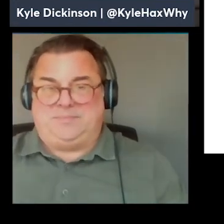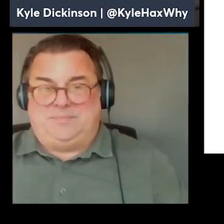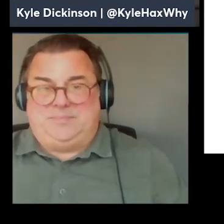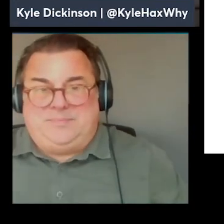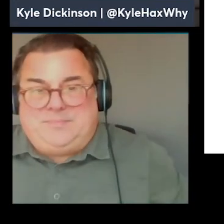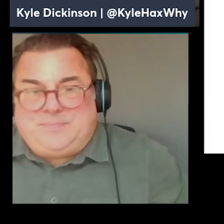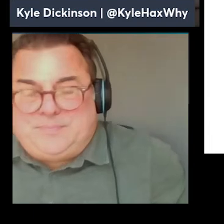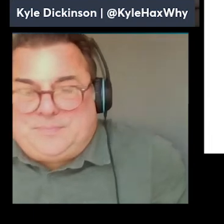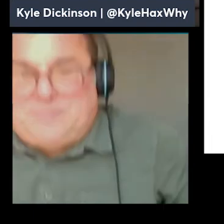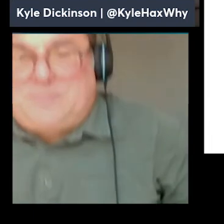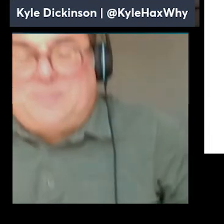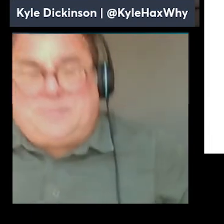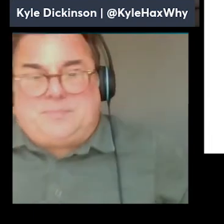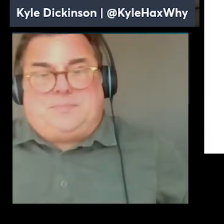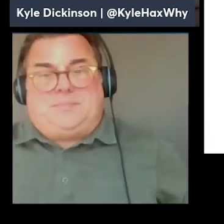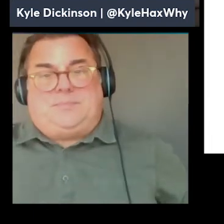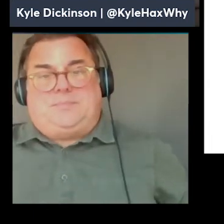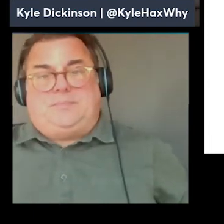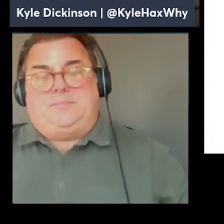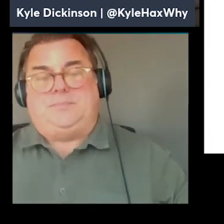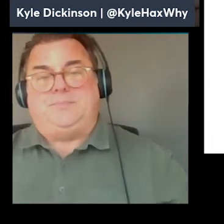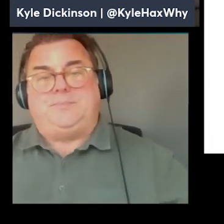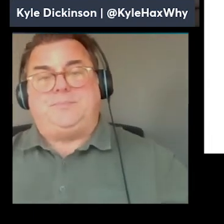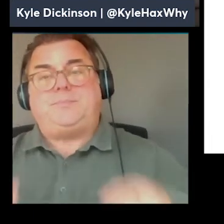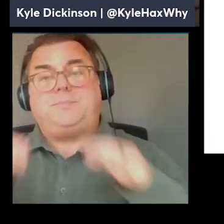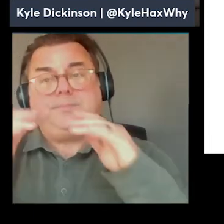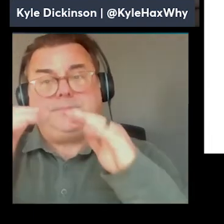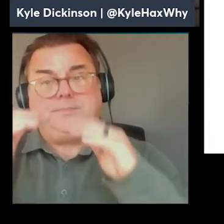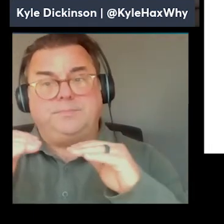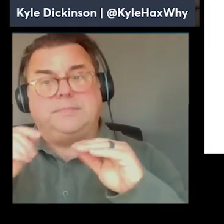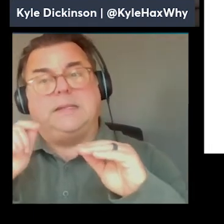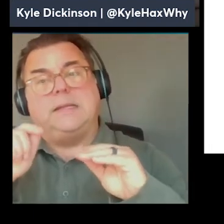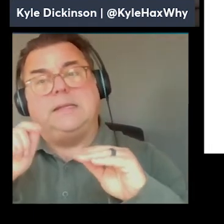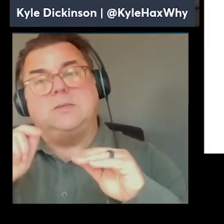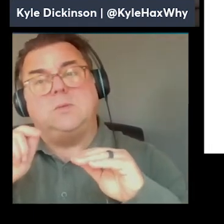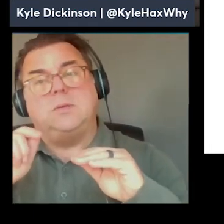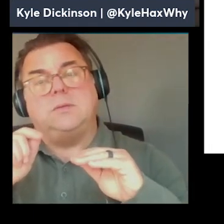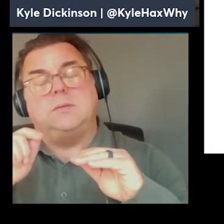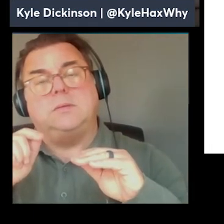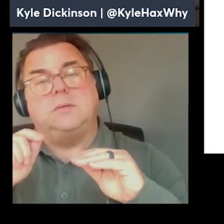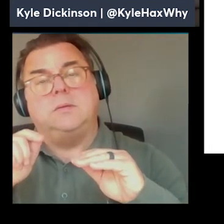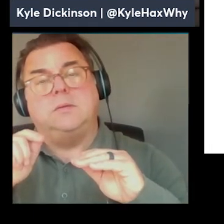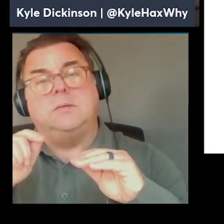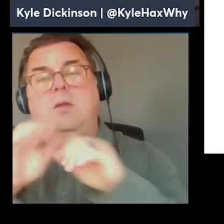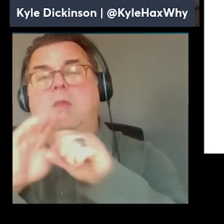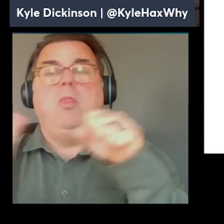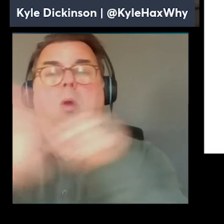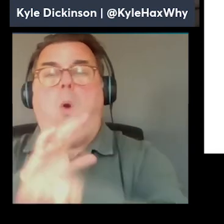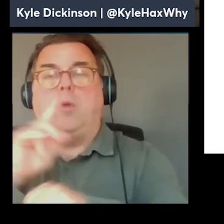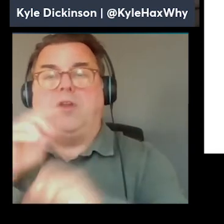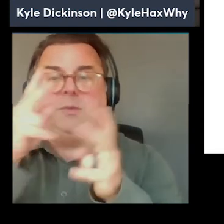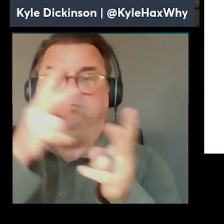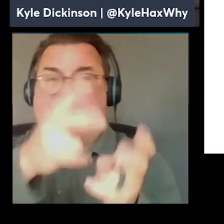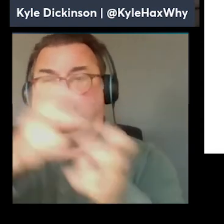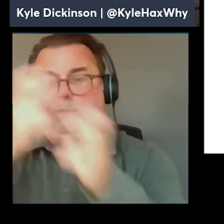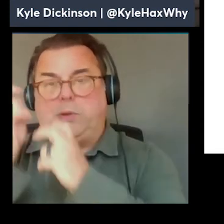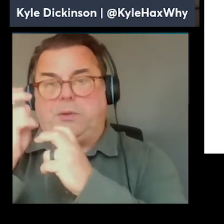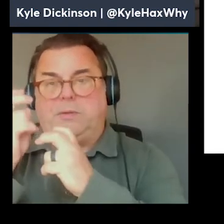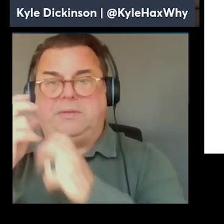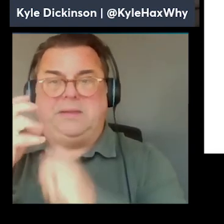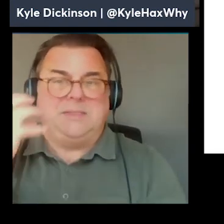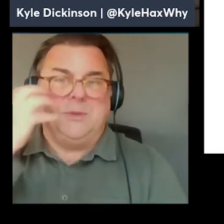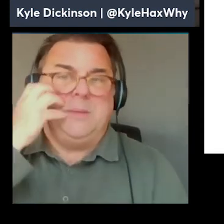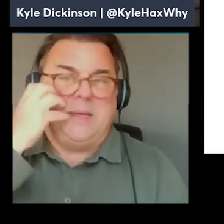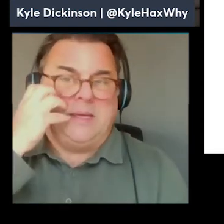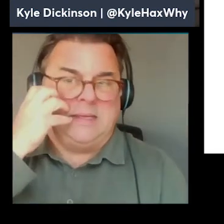you go down, this one is actually getting the entire document here, which is a pretty large document here. So as you can